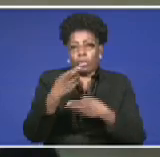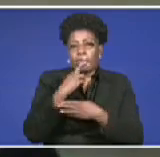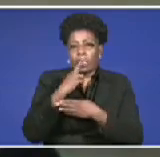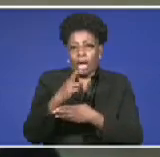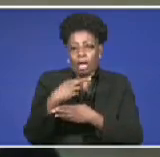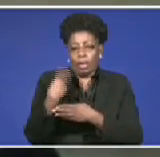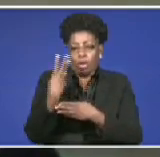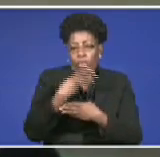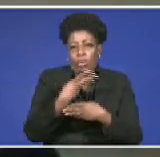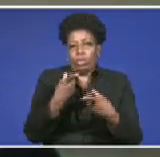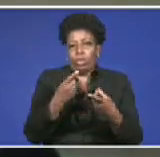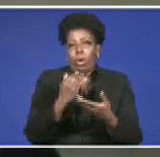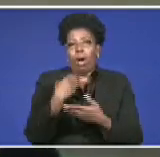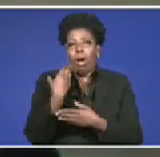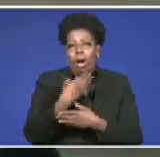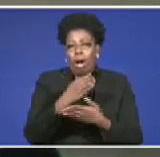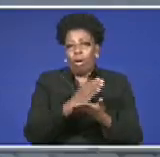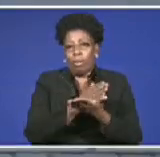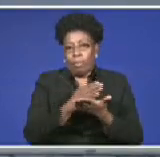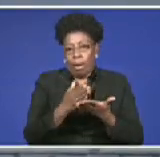part to make sure